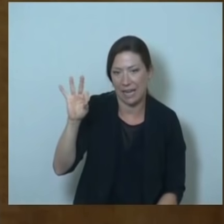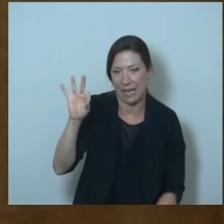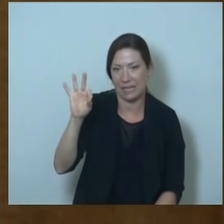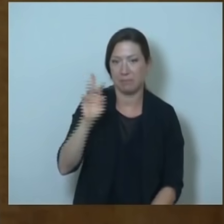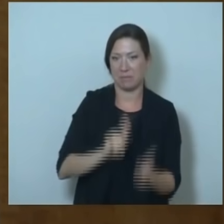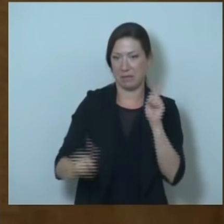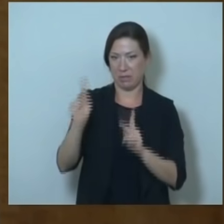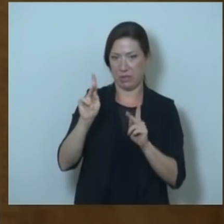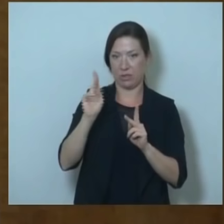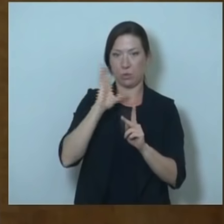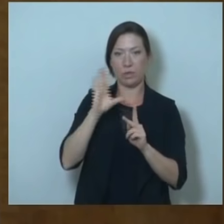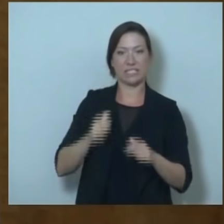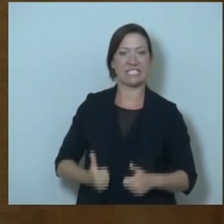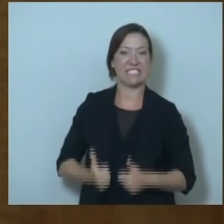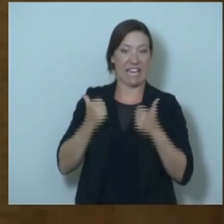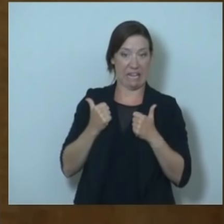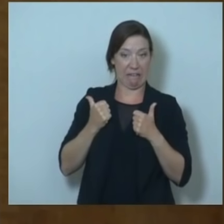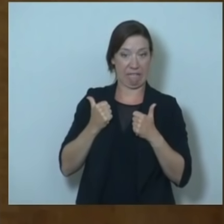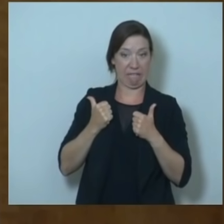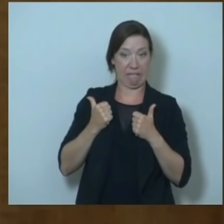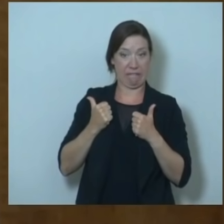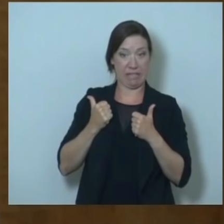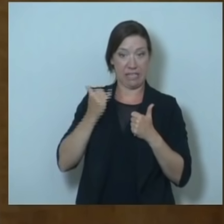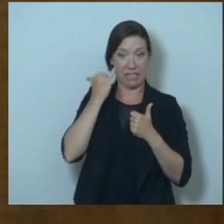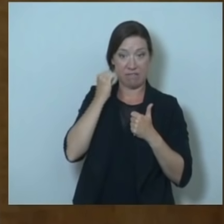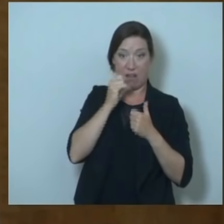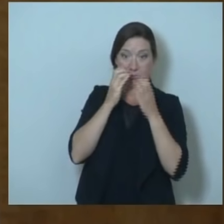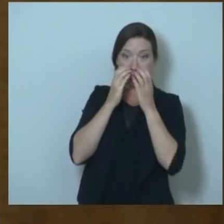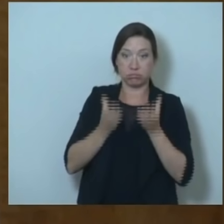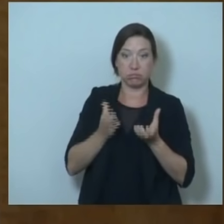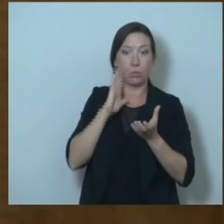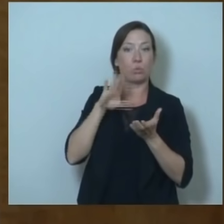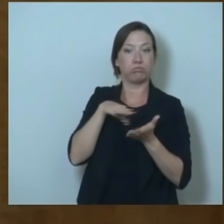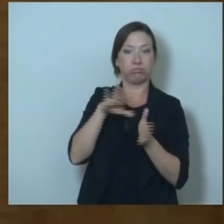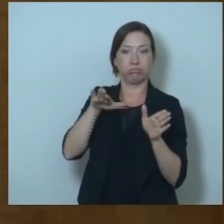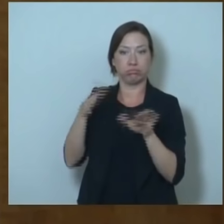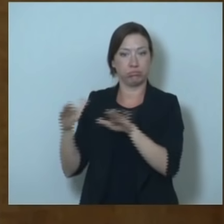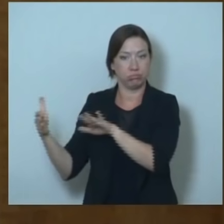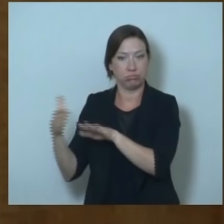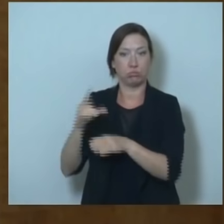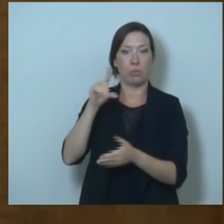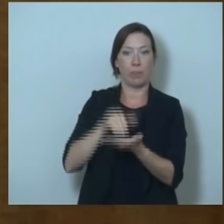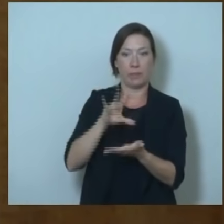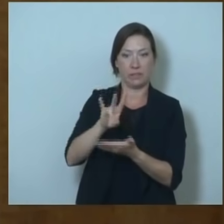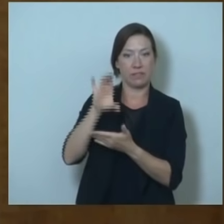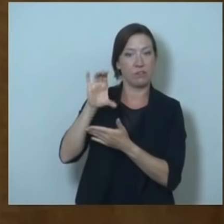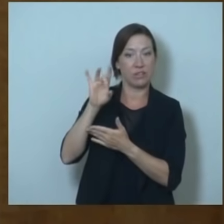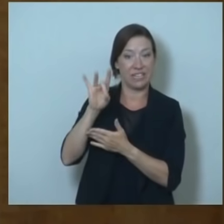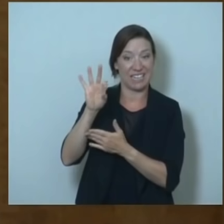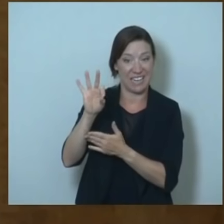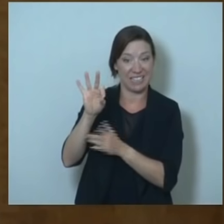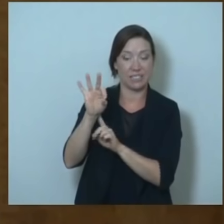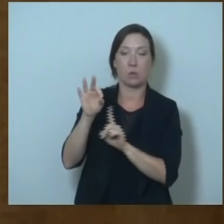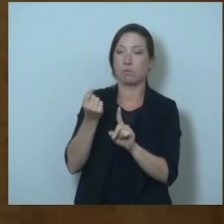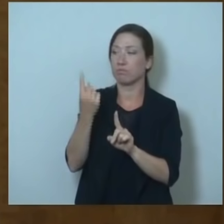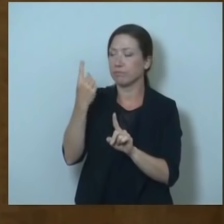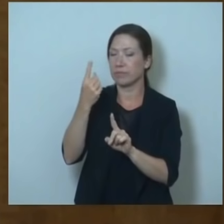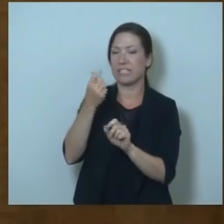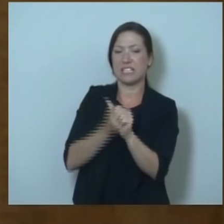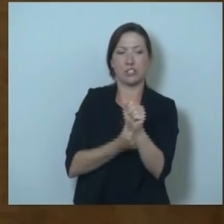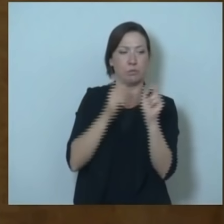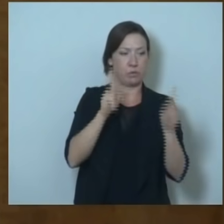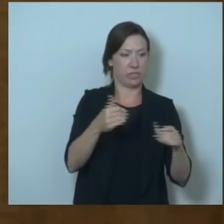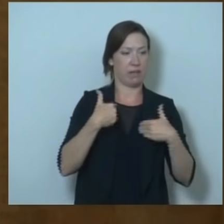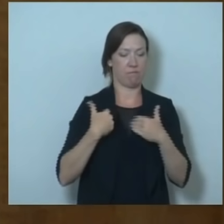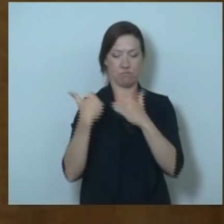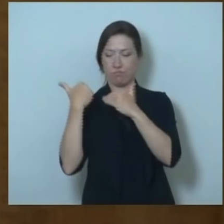being someone in your family, not strangers. And so each of us has a part we can do every day to save people's lives